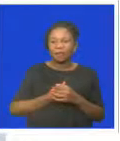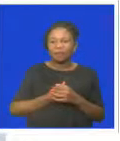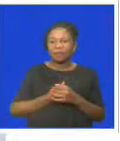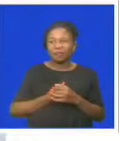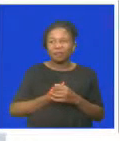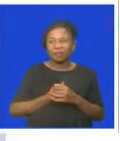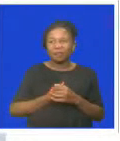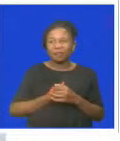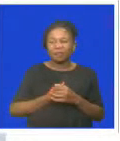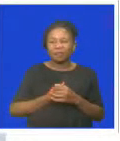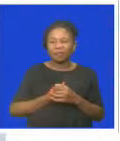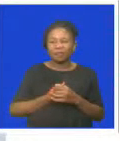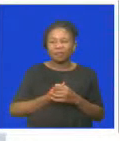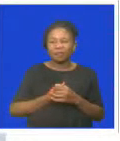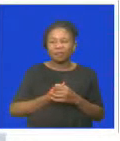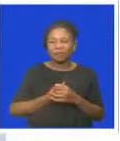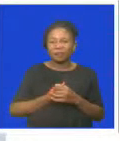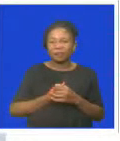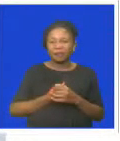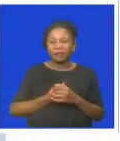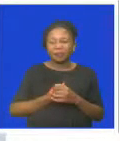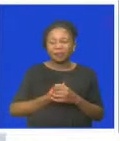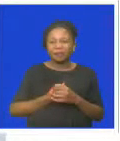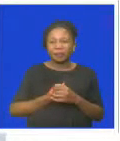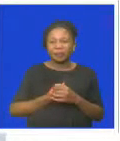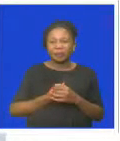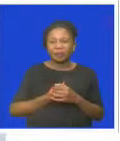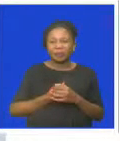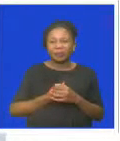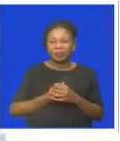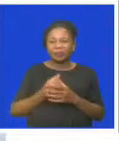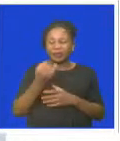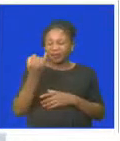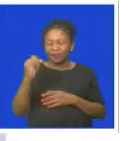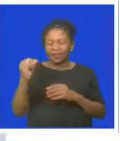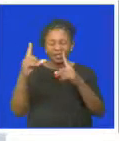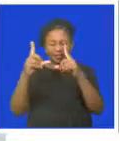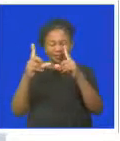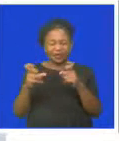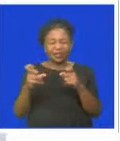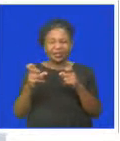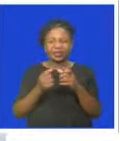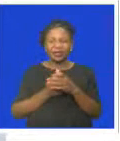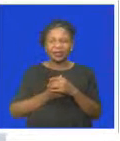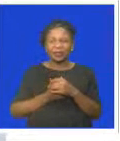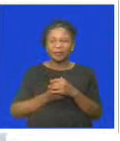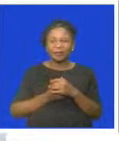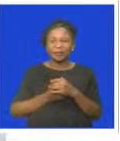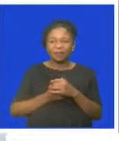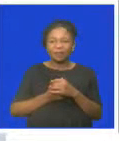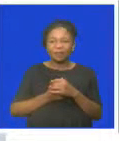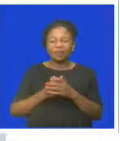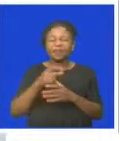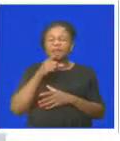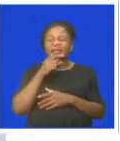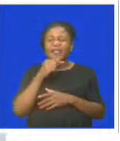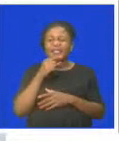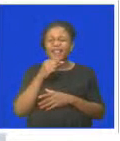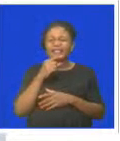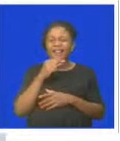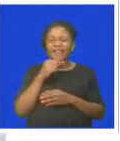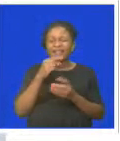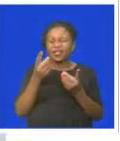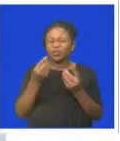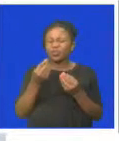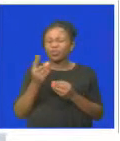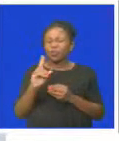the jobs done by those people. The first picture show us a man. What